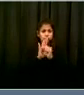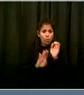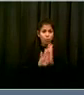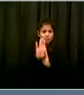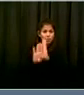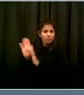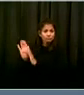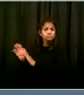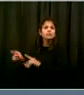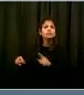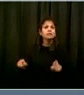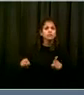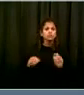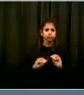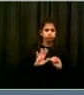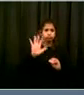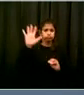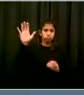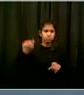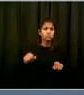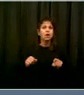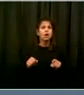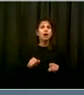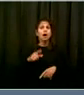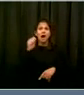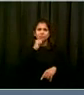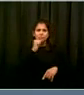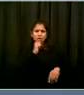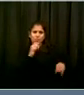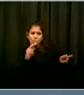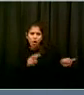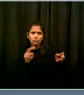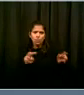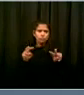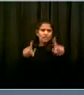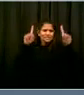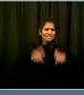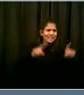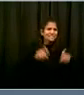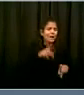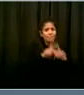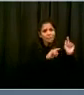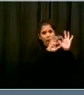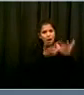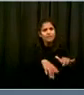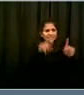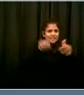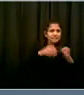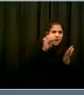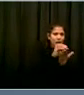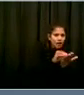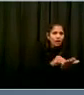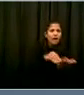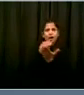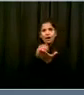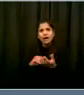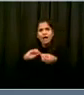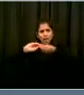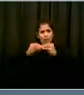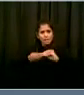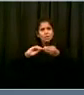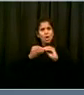the data takes us with respect to where we're worried about spread of the coronavirus. It's why we went to Tremont in the